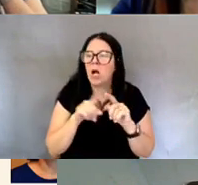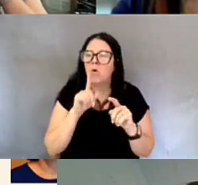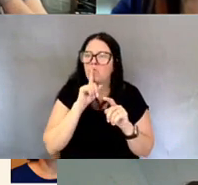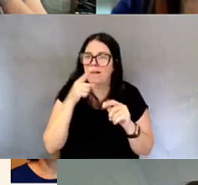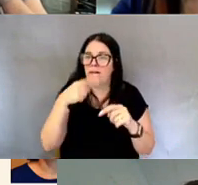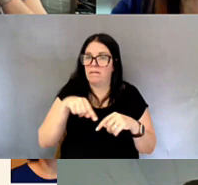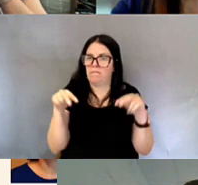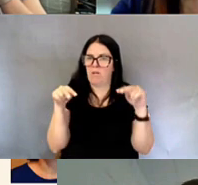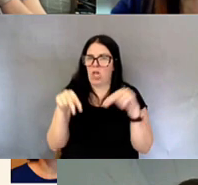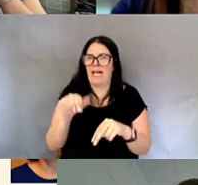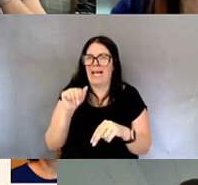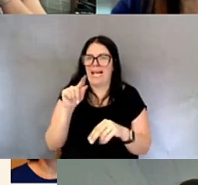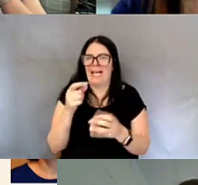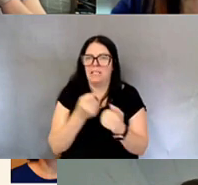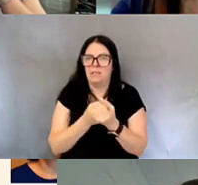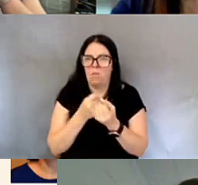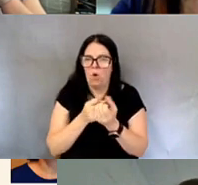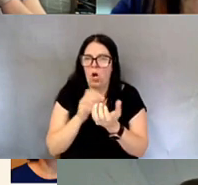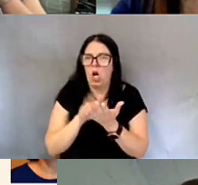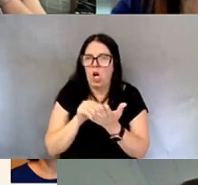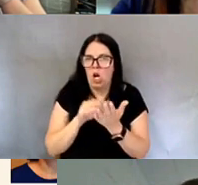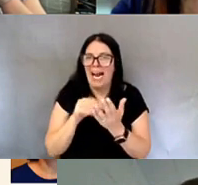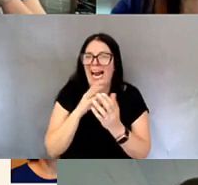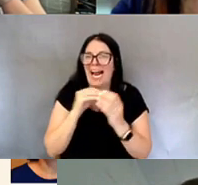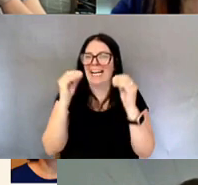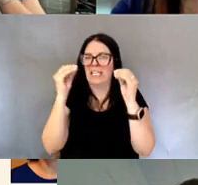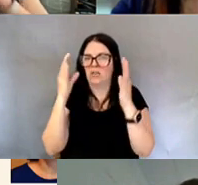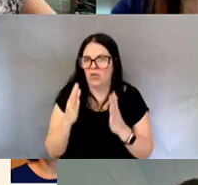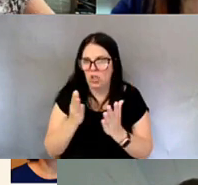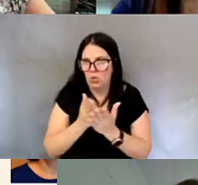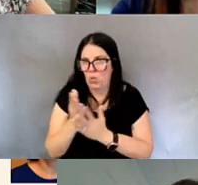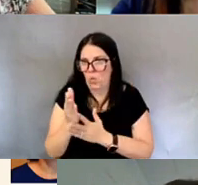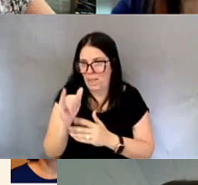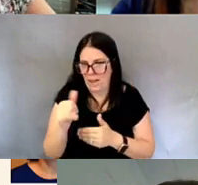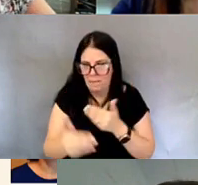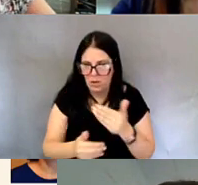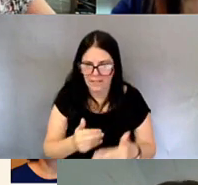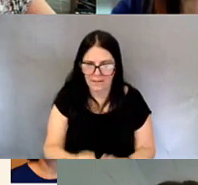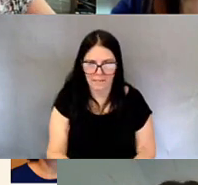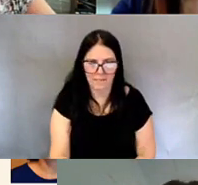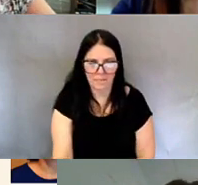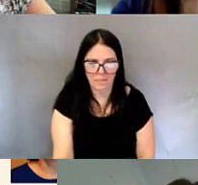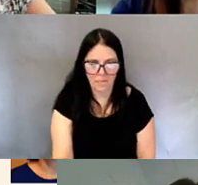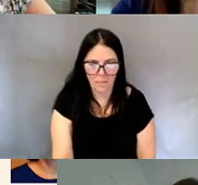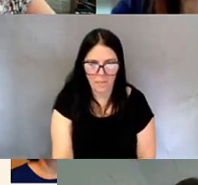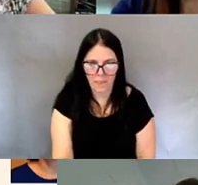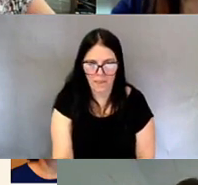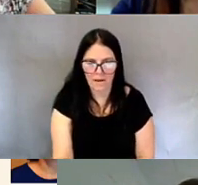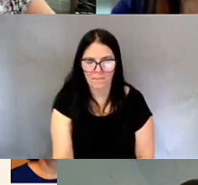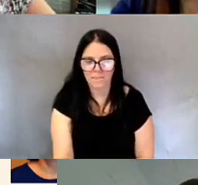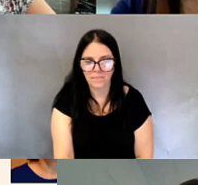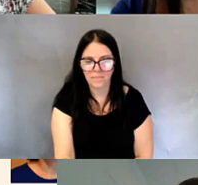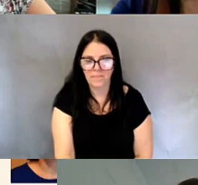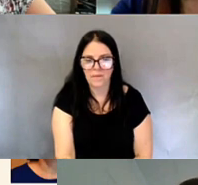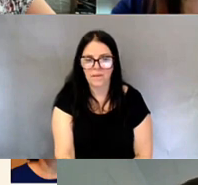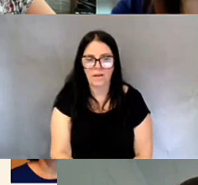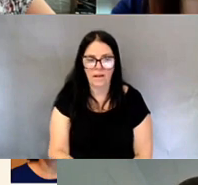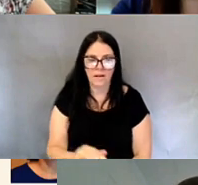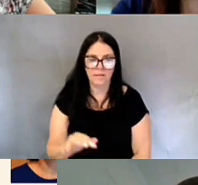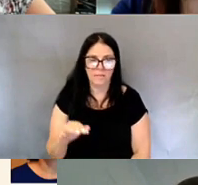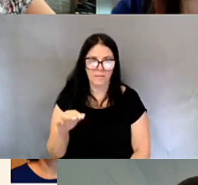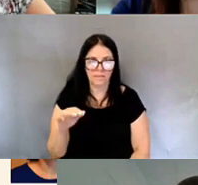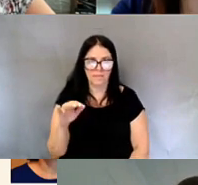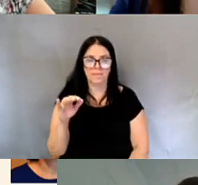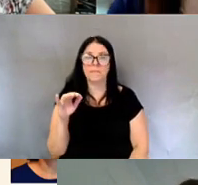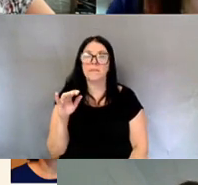on supporting learners and instructors through this process. And aha moments. There's a lot of